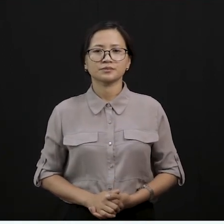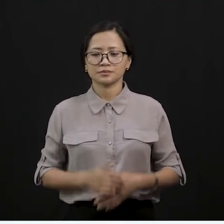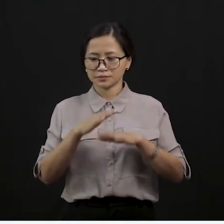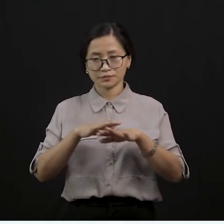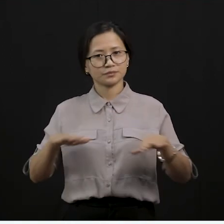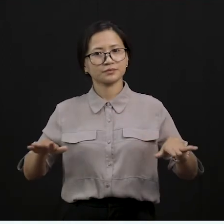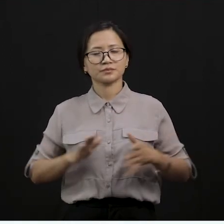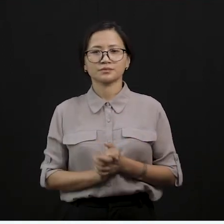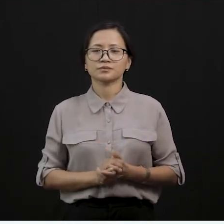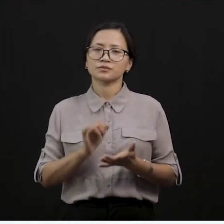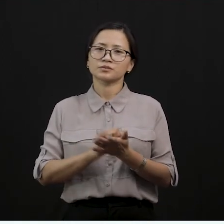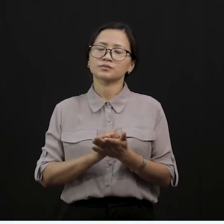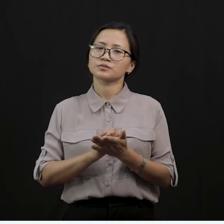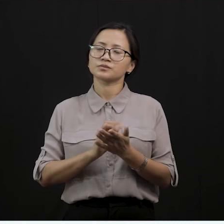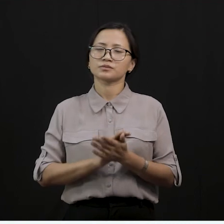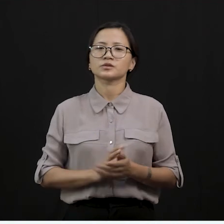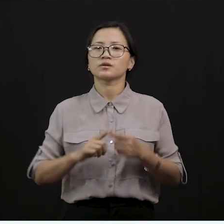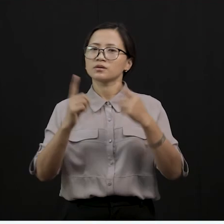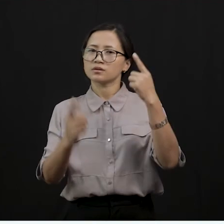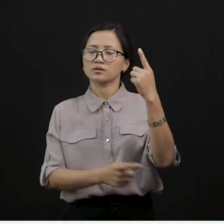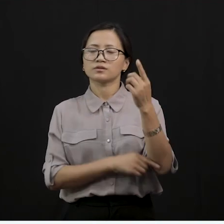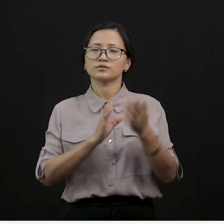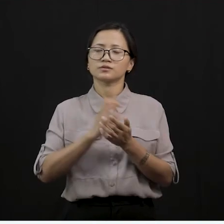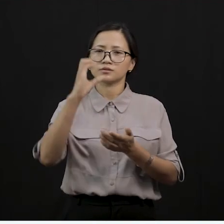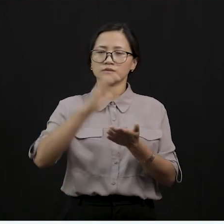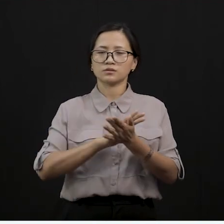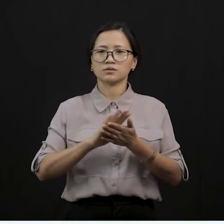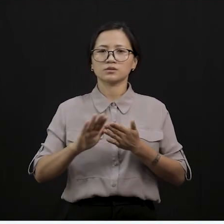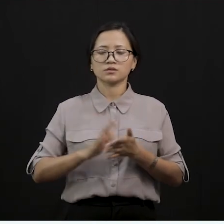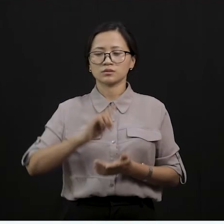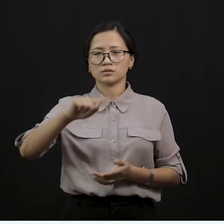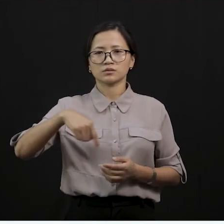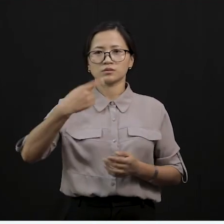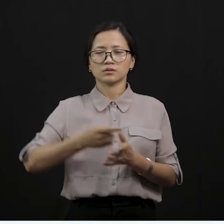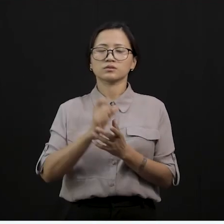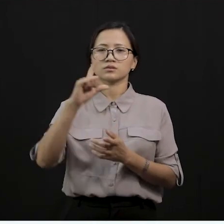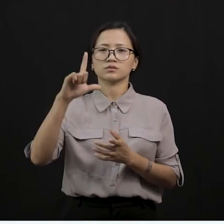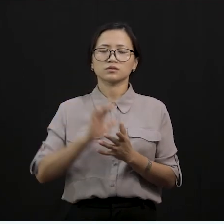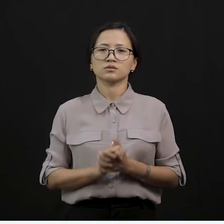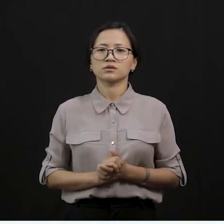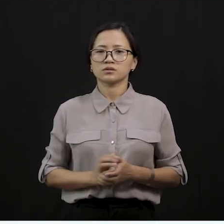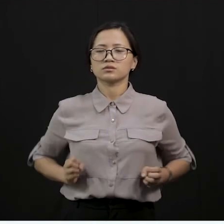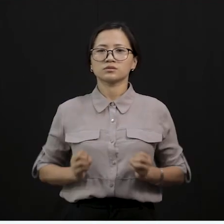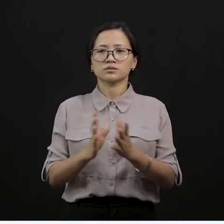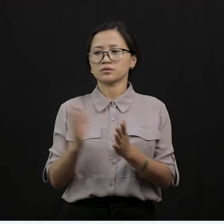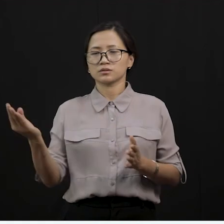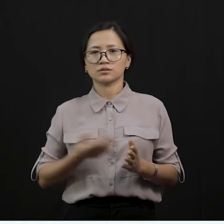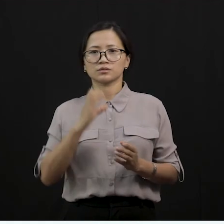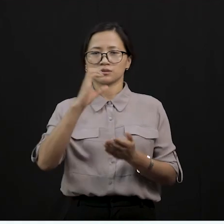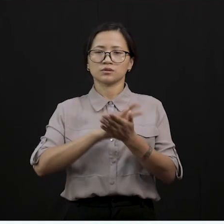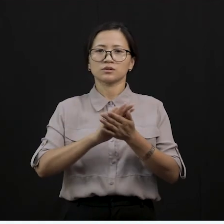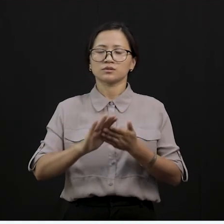So students, that comes to the end of our chapter. So in the next class, we will start a new